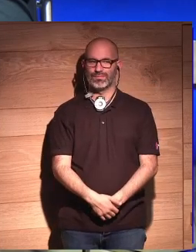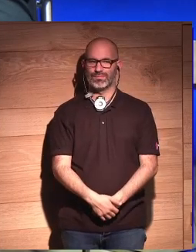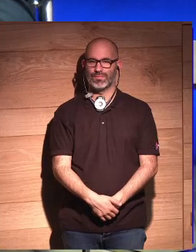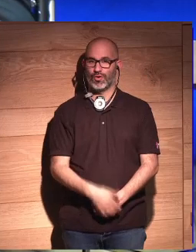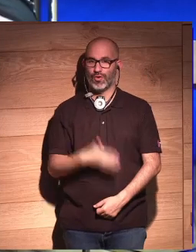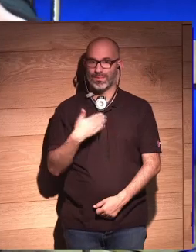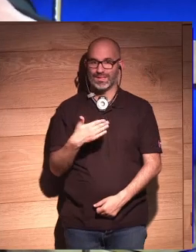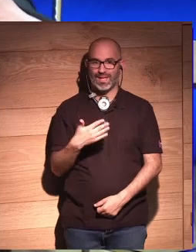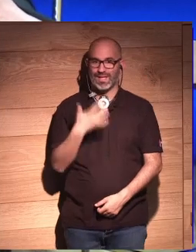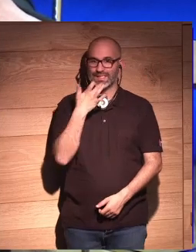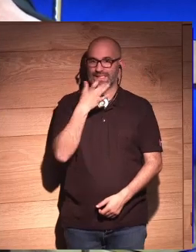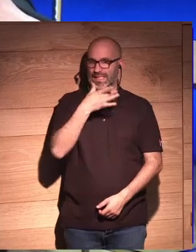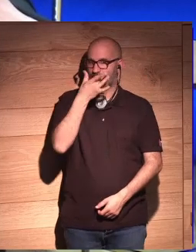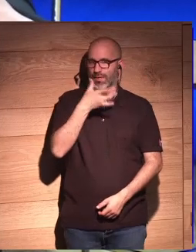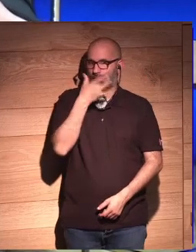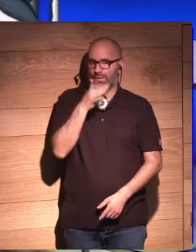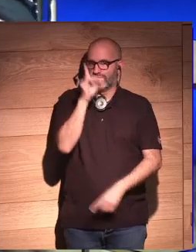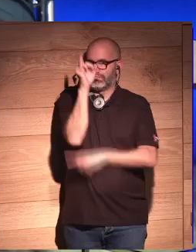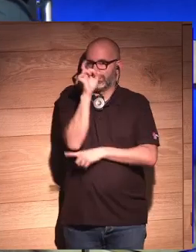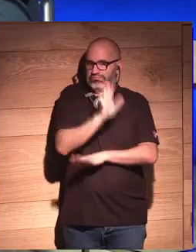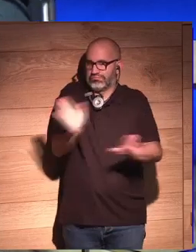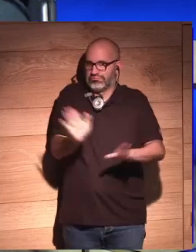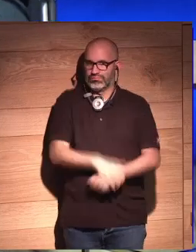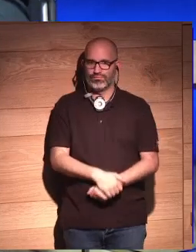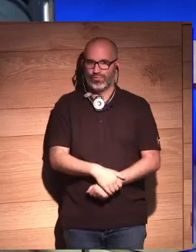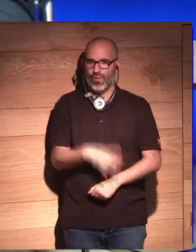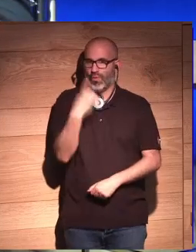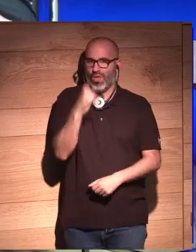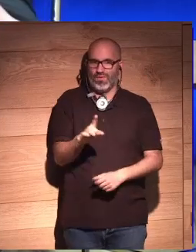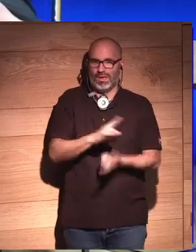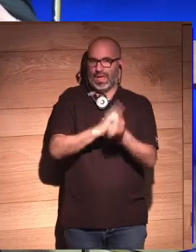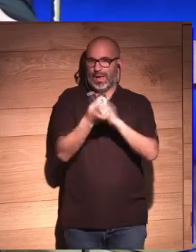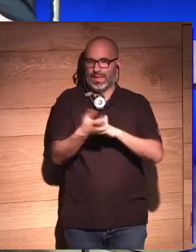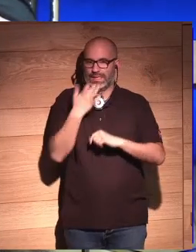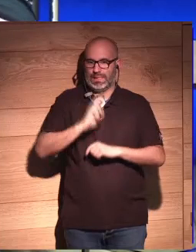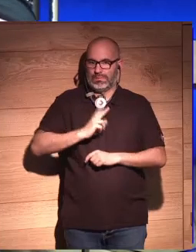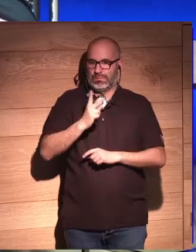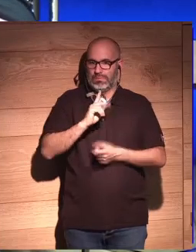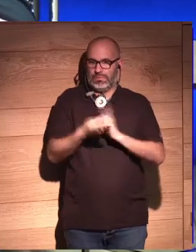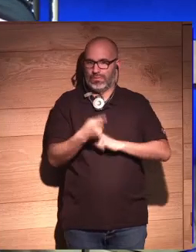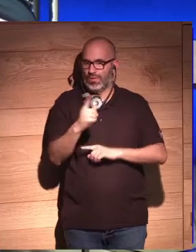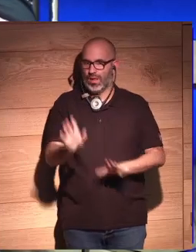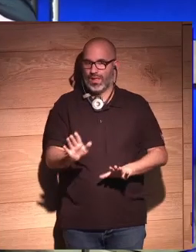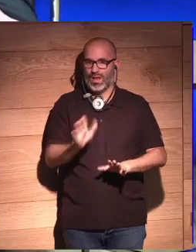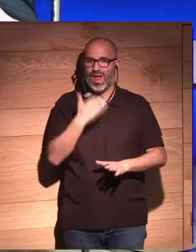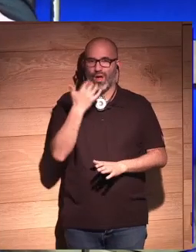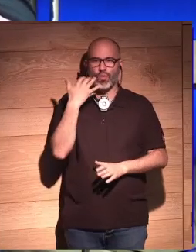ask. Well, it's okay. I mean, it's the way we are. Nothing wrong with it. You don't have to